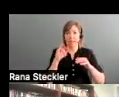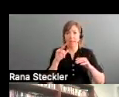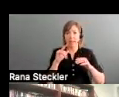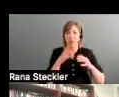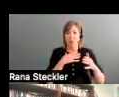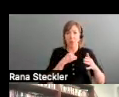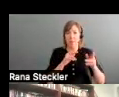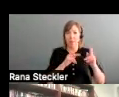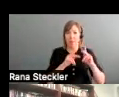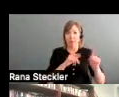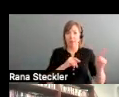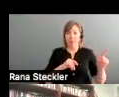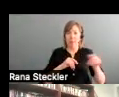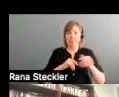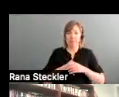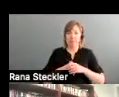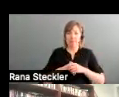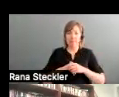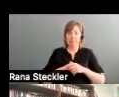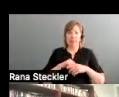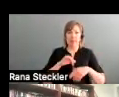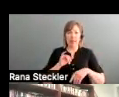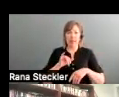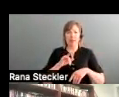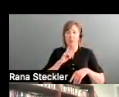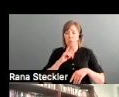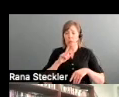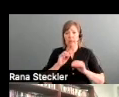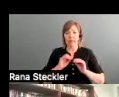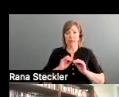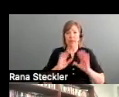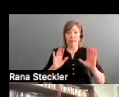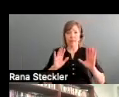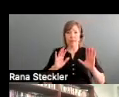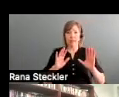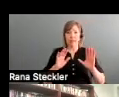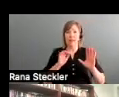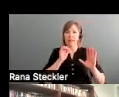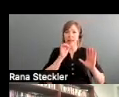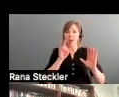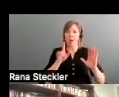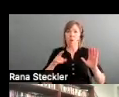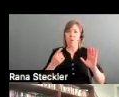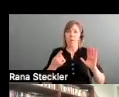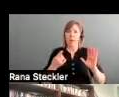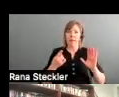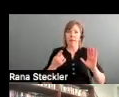ill white people. And this is really evident in not only the